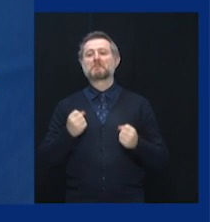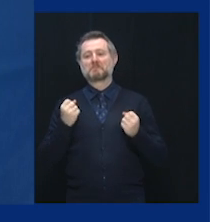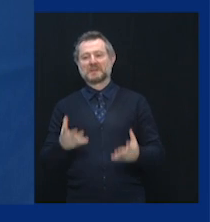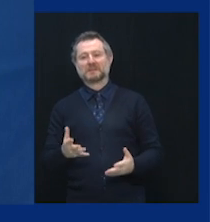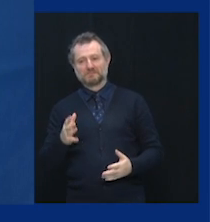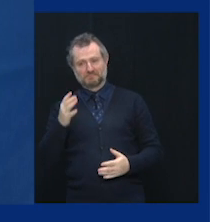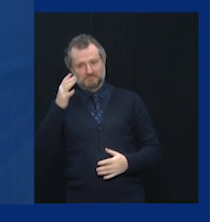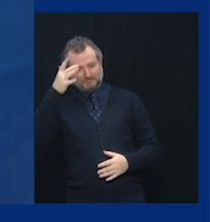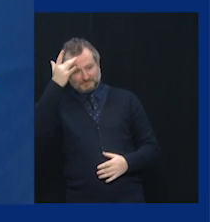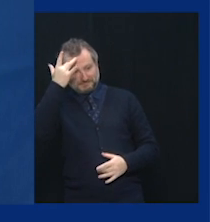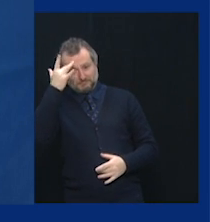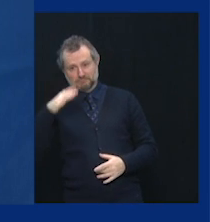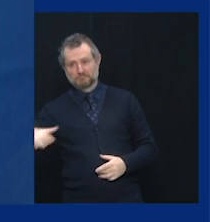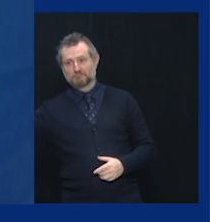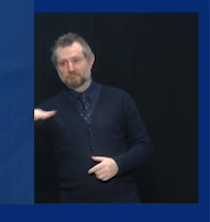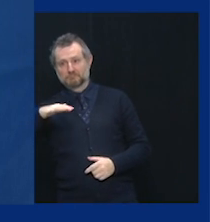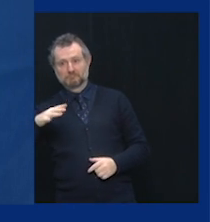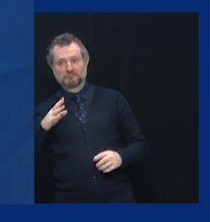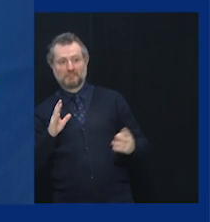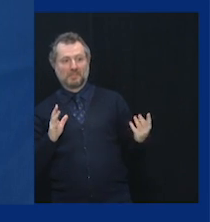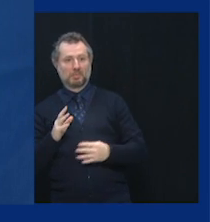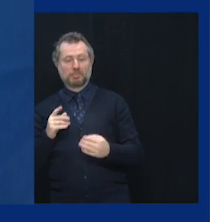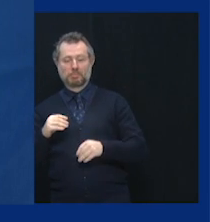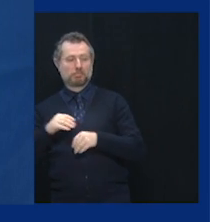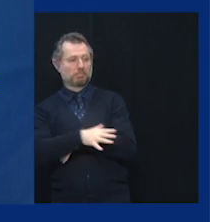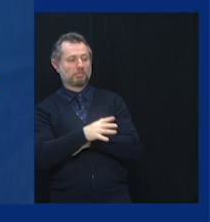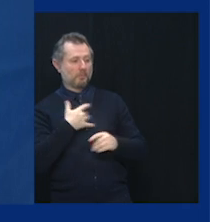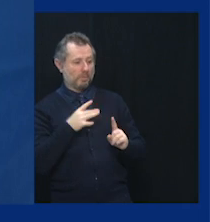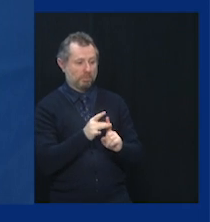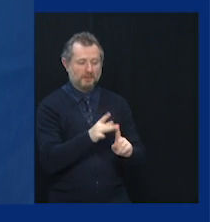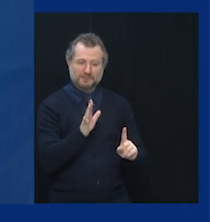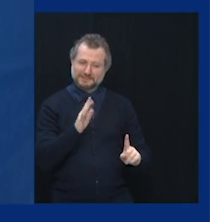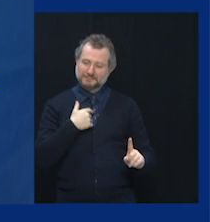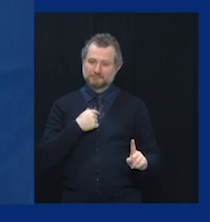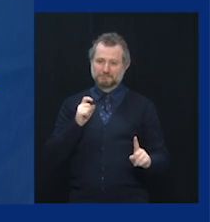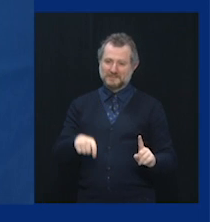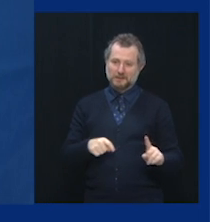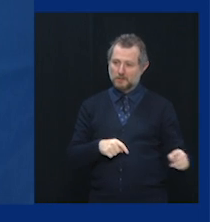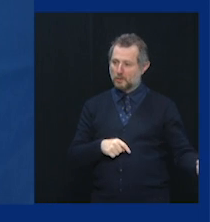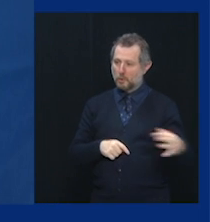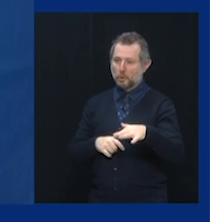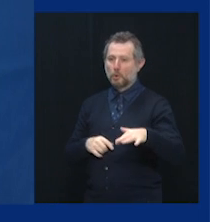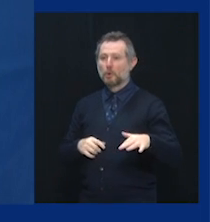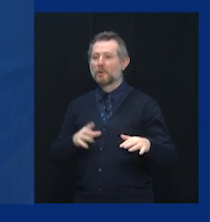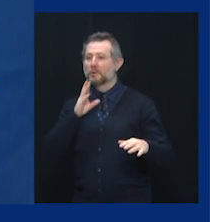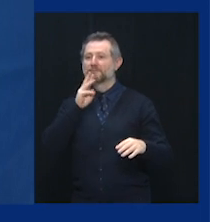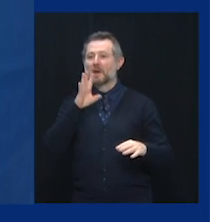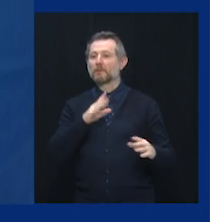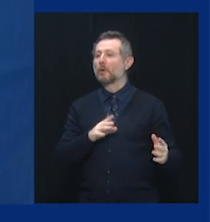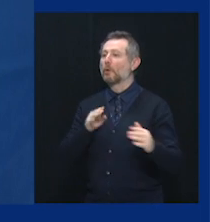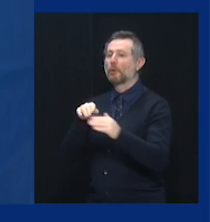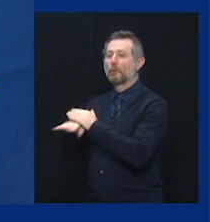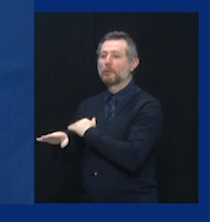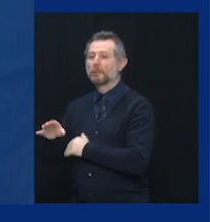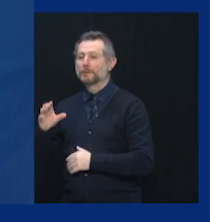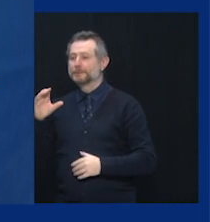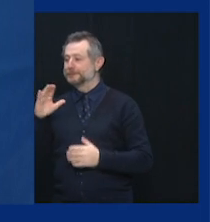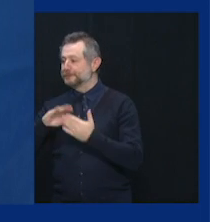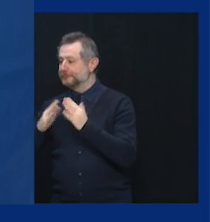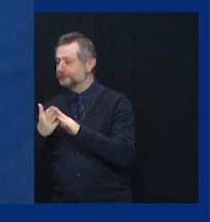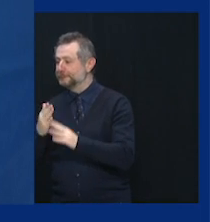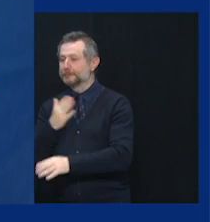hospitals. We don't want them walking into City Hall. So